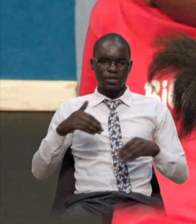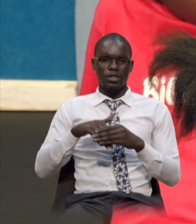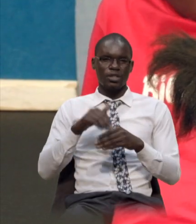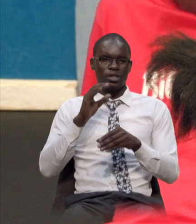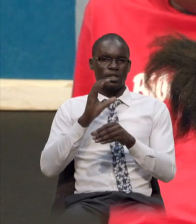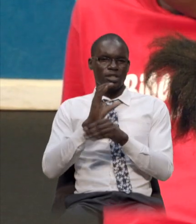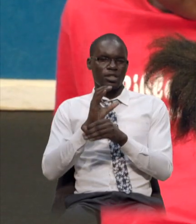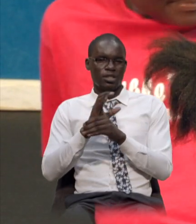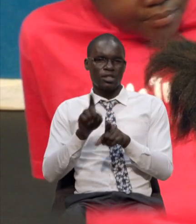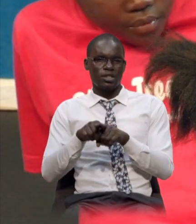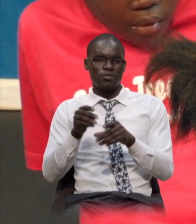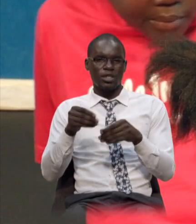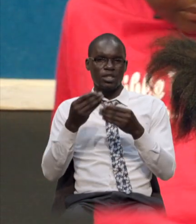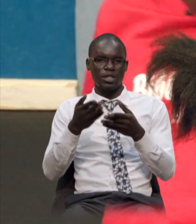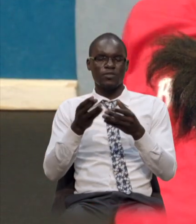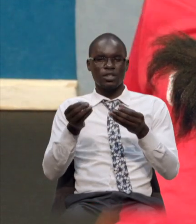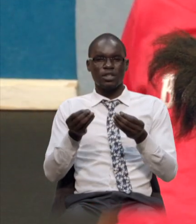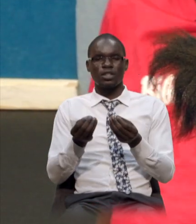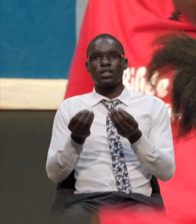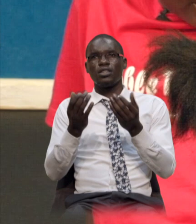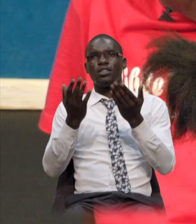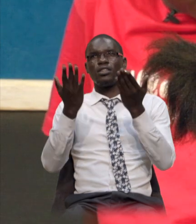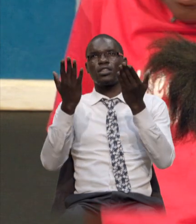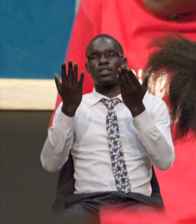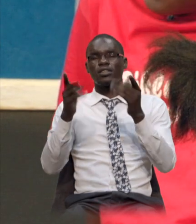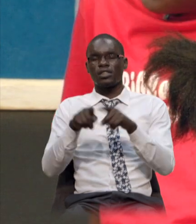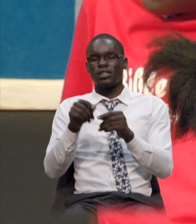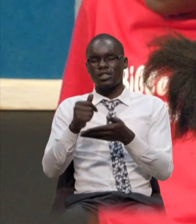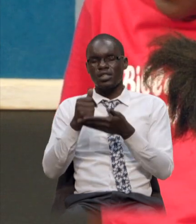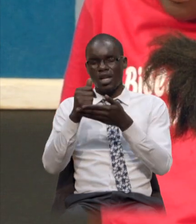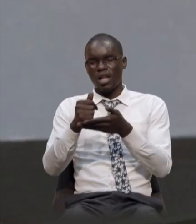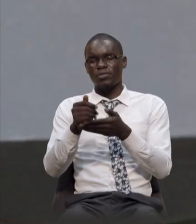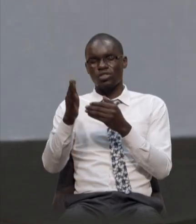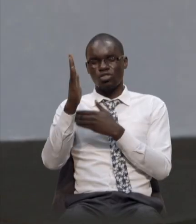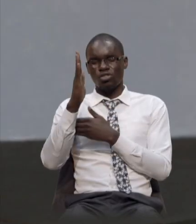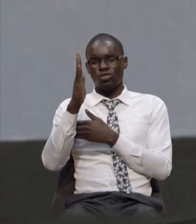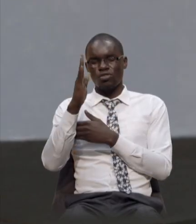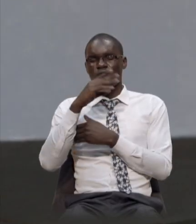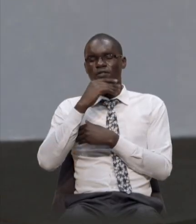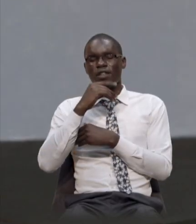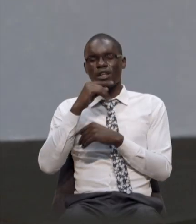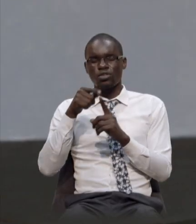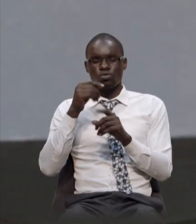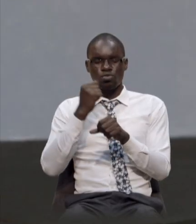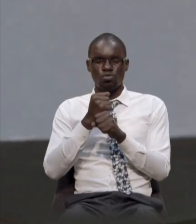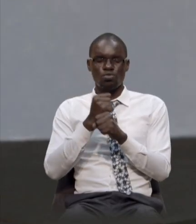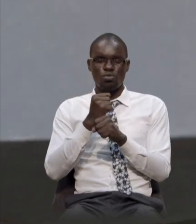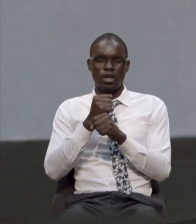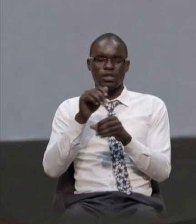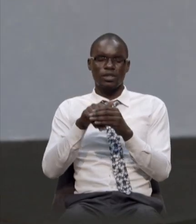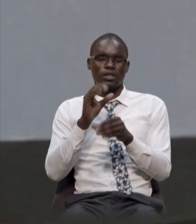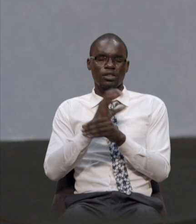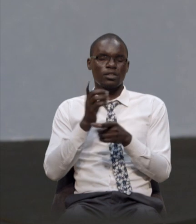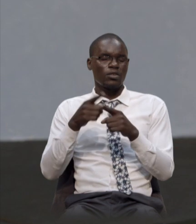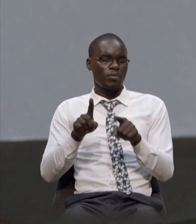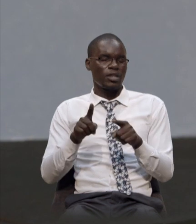they were giving sacrifices, because they were helping the dad to do sacrifices. But these boys messed as they were